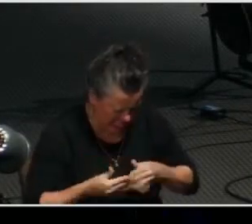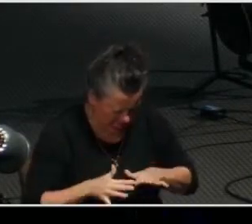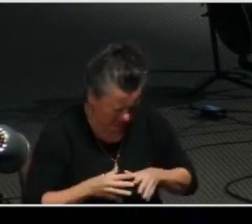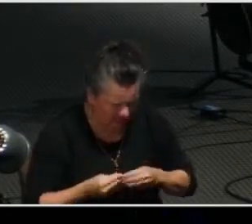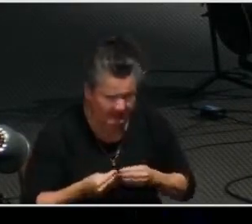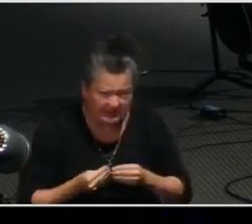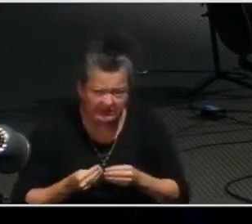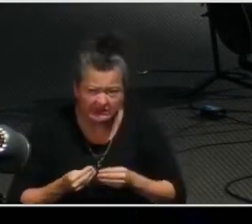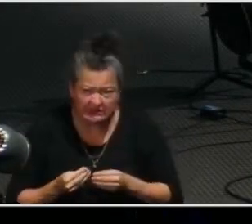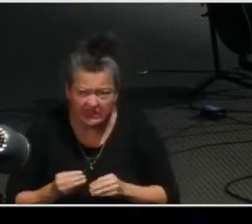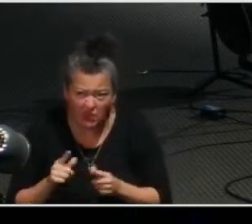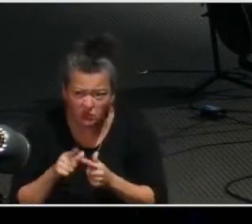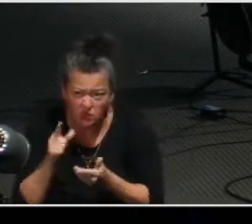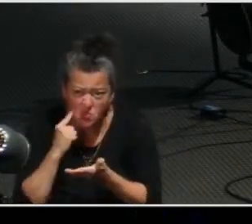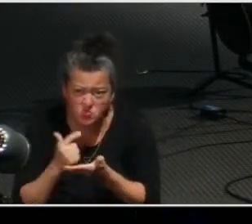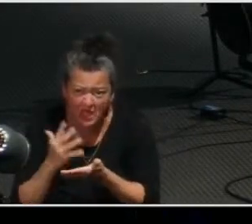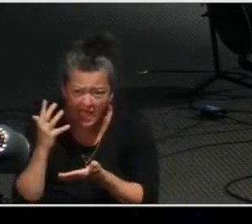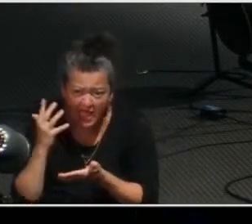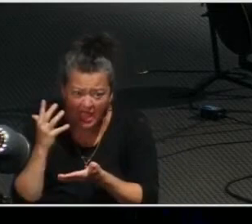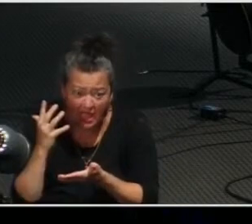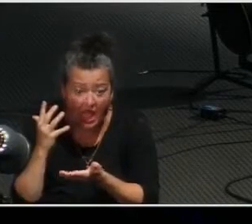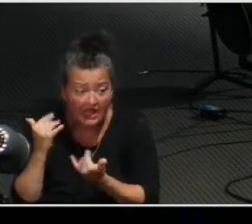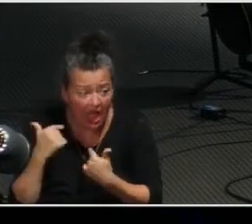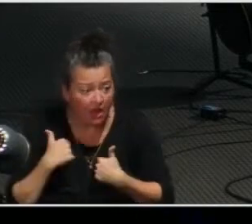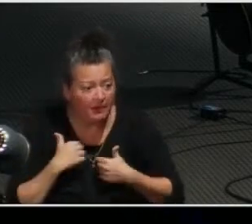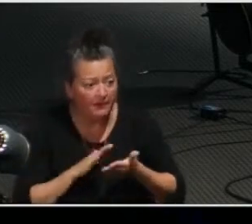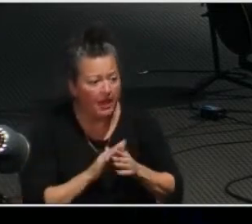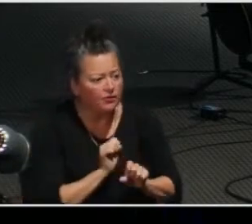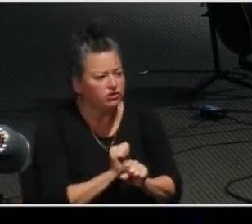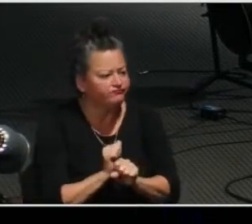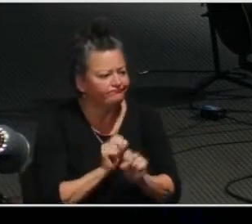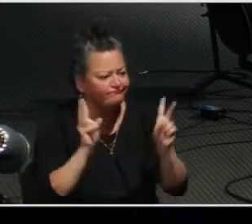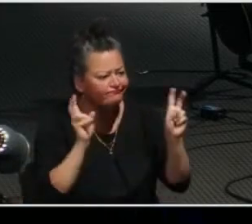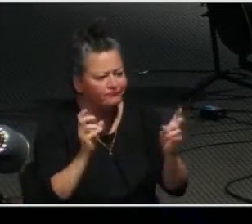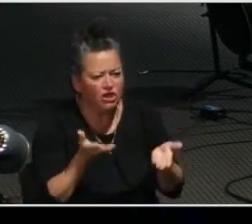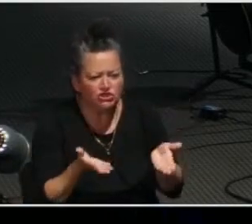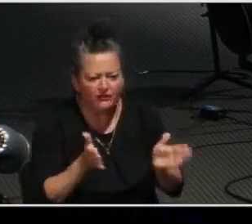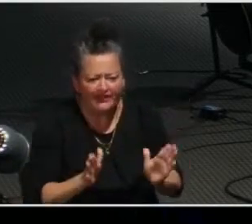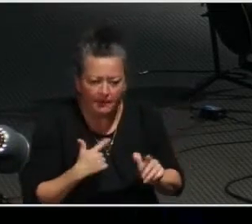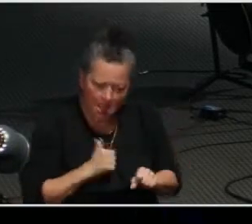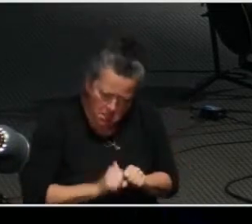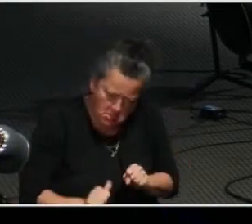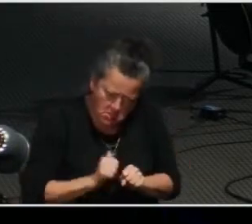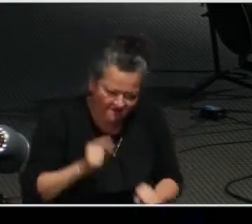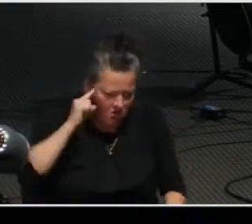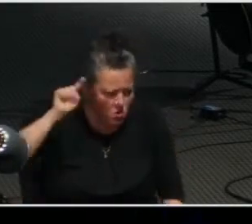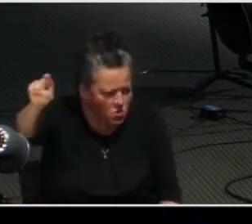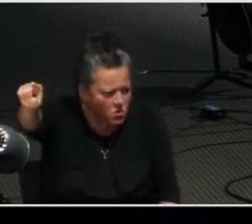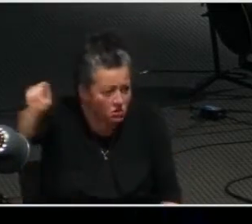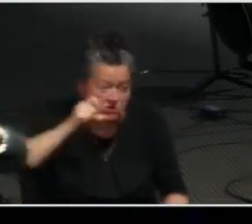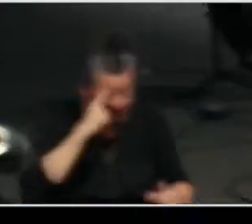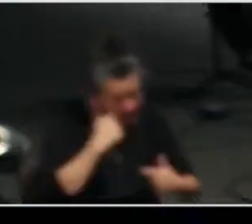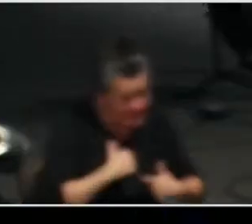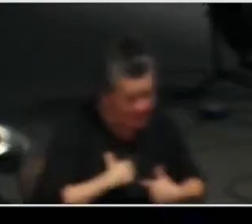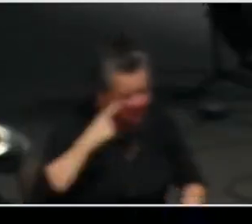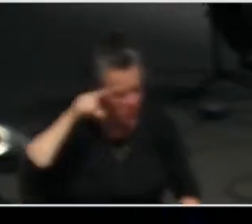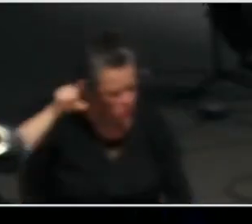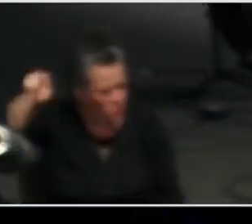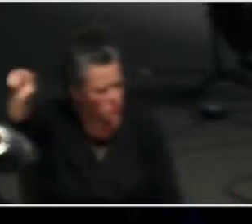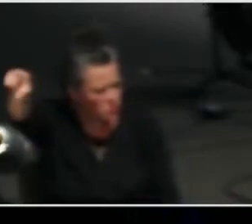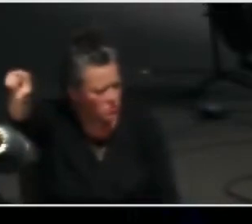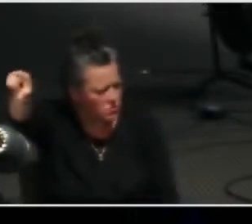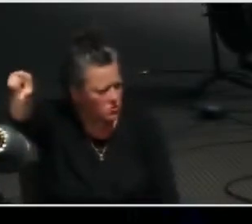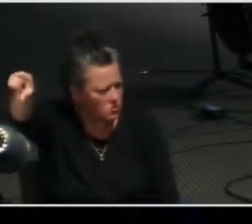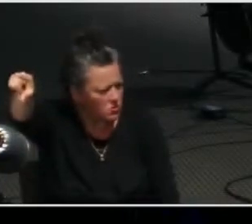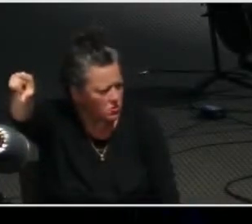you become the hired person to work the land that you once owned. But now the